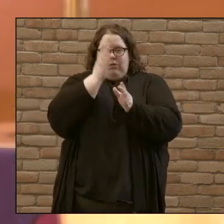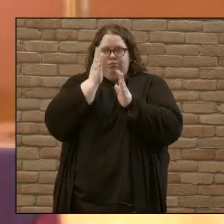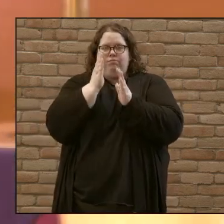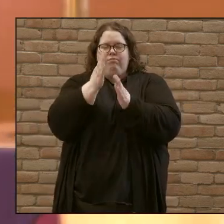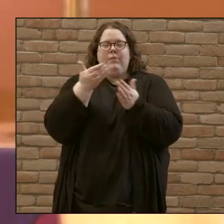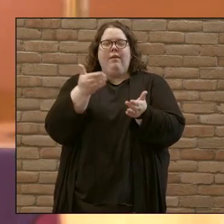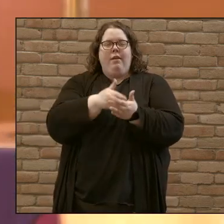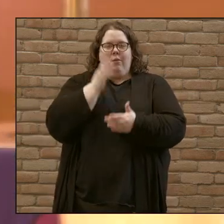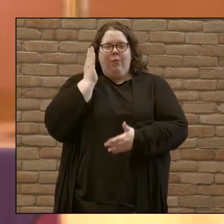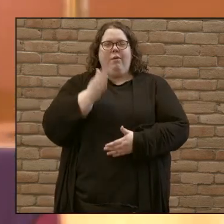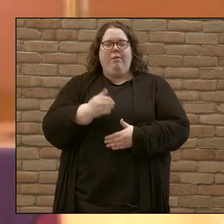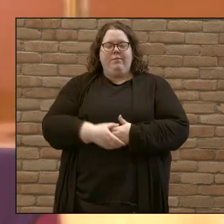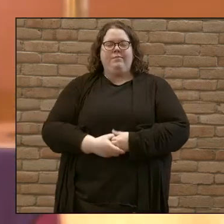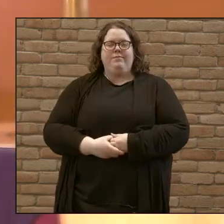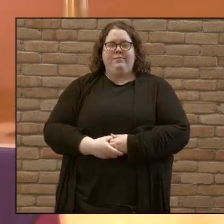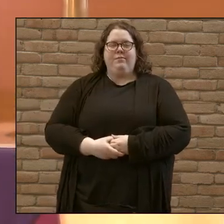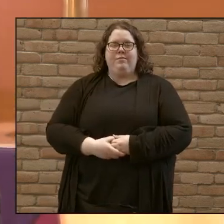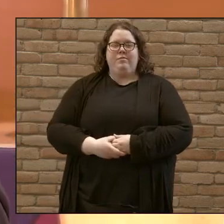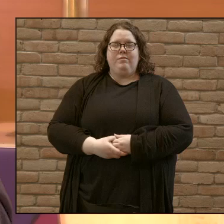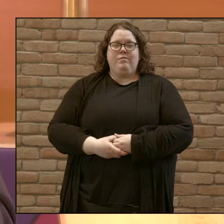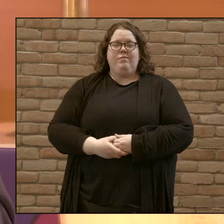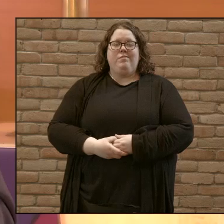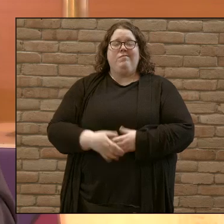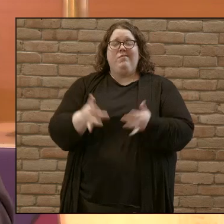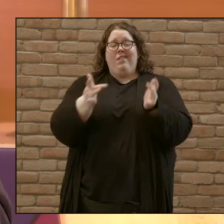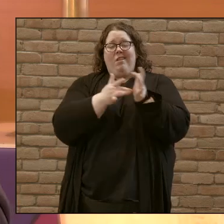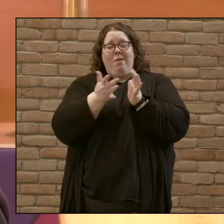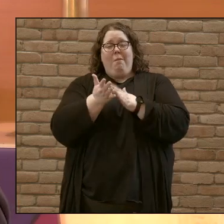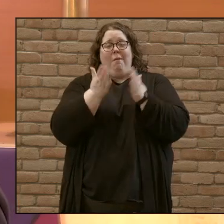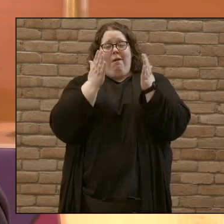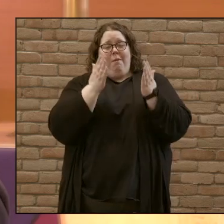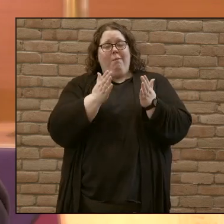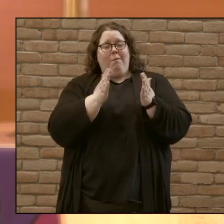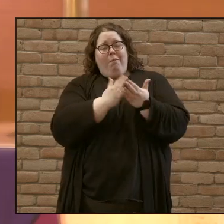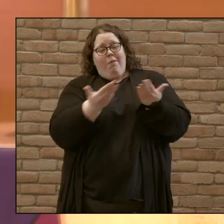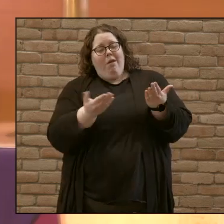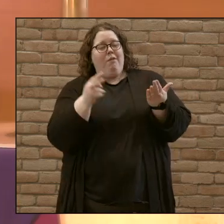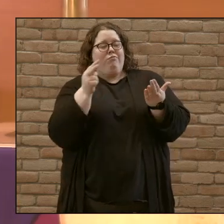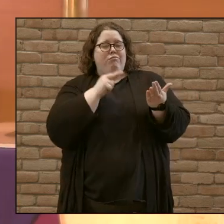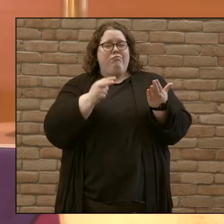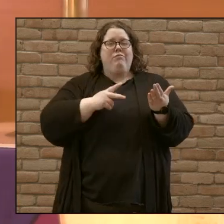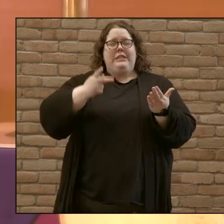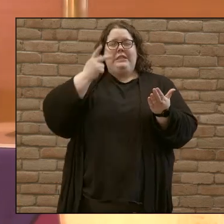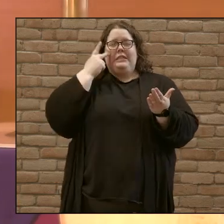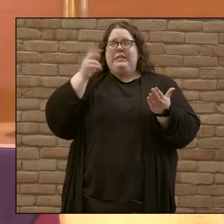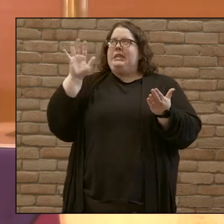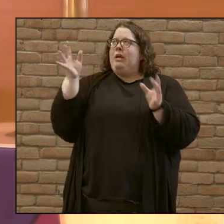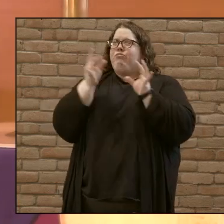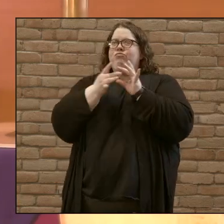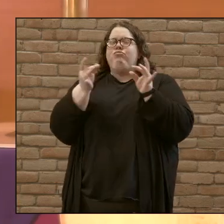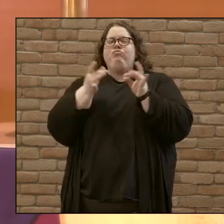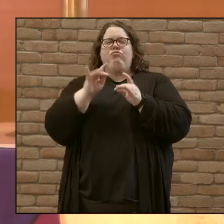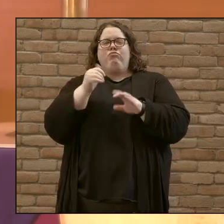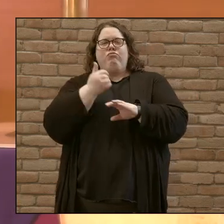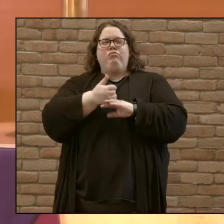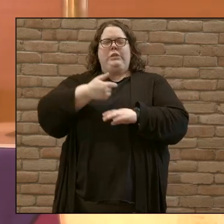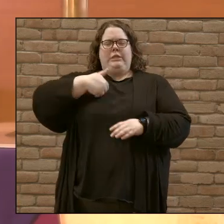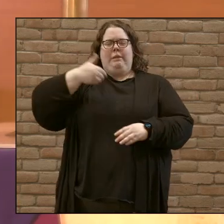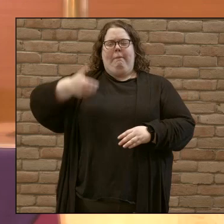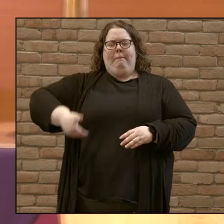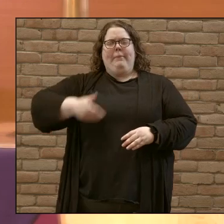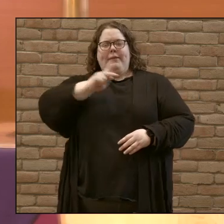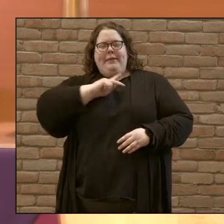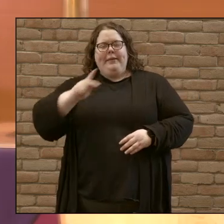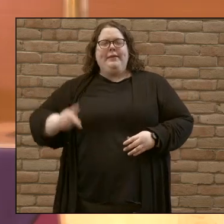hear Jesus making claims to who he is as the king. And in our gospel reading for